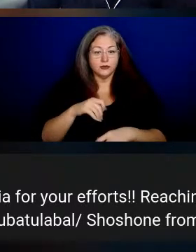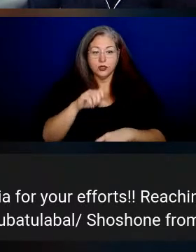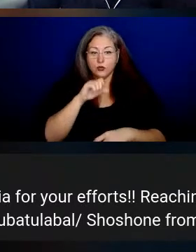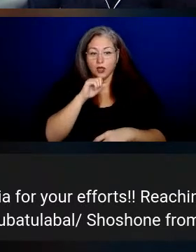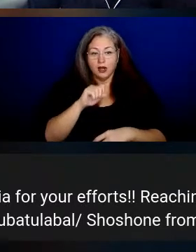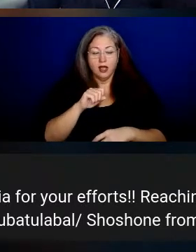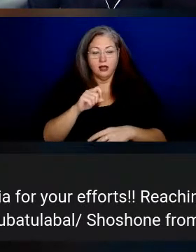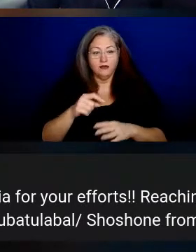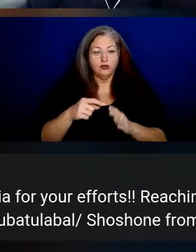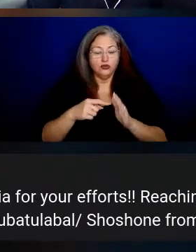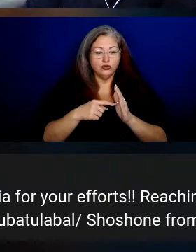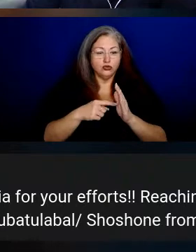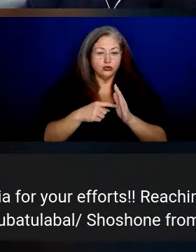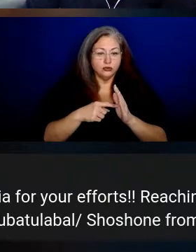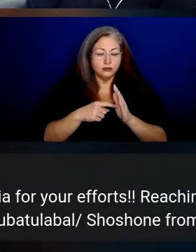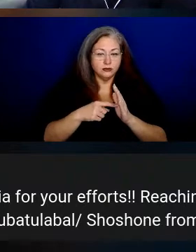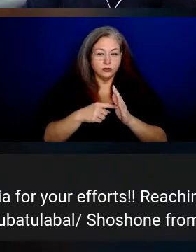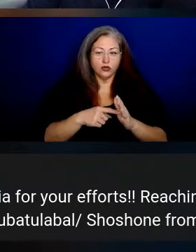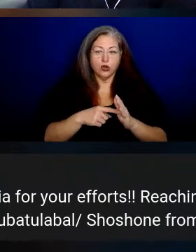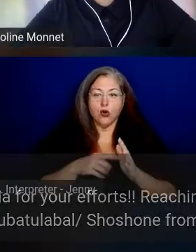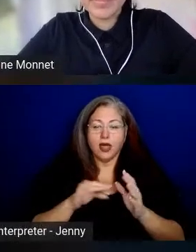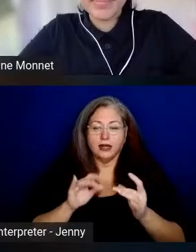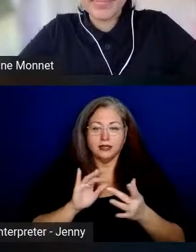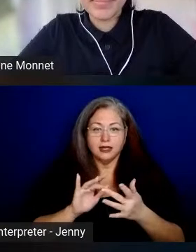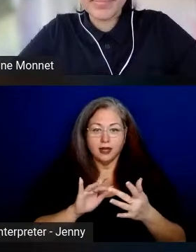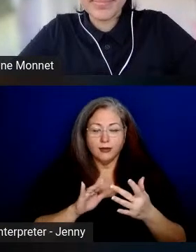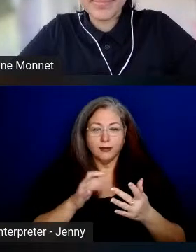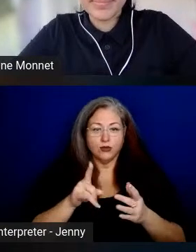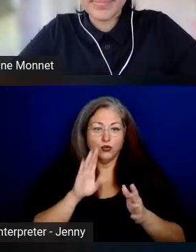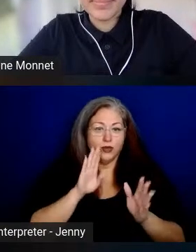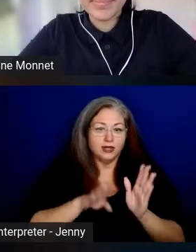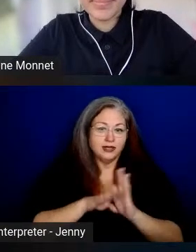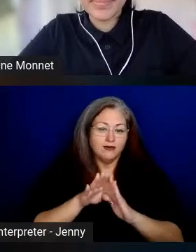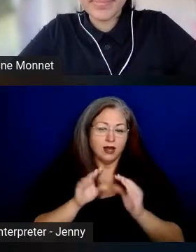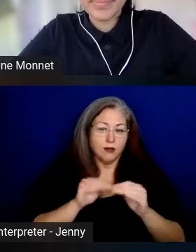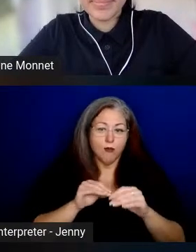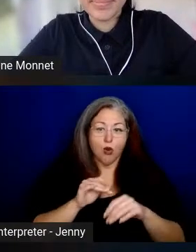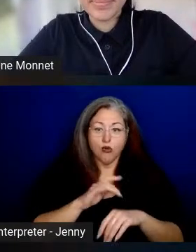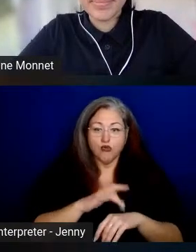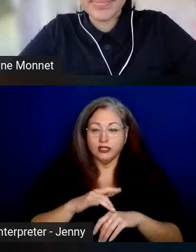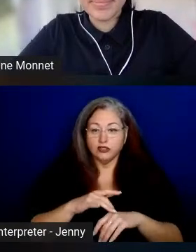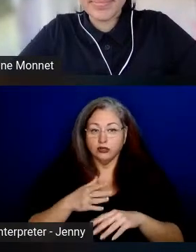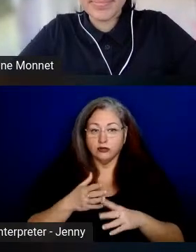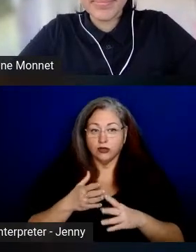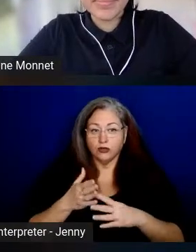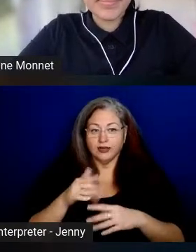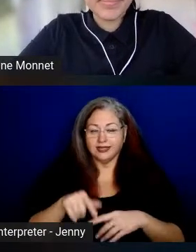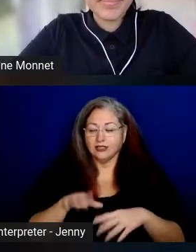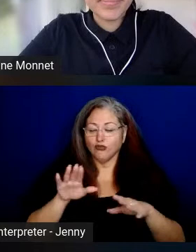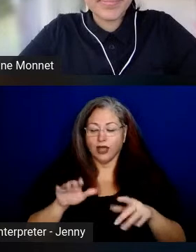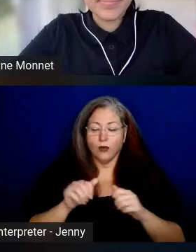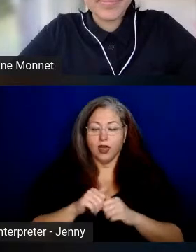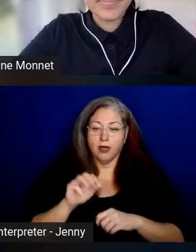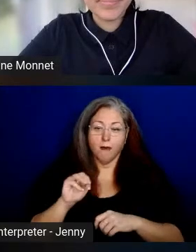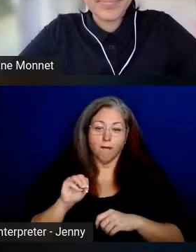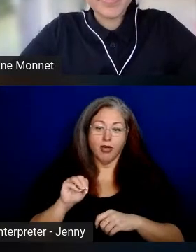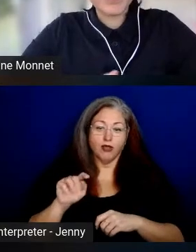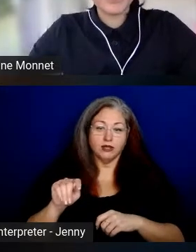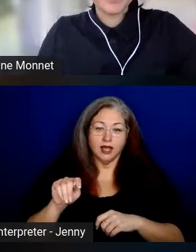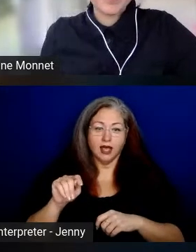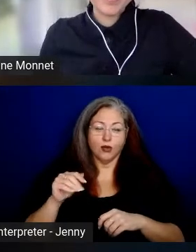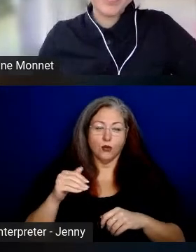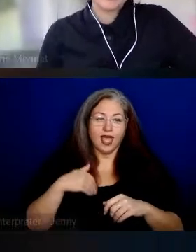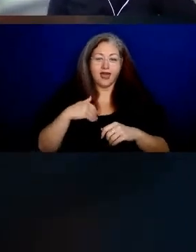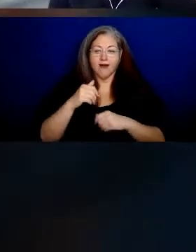to stay in touch and share any resources that you might be developing along the way. That's a great thing about Mother Tongue. We have like alums